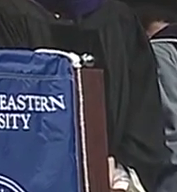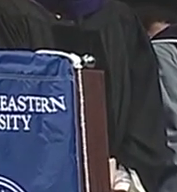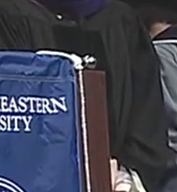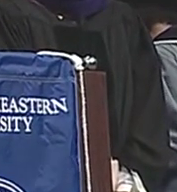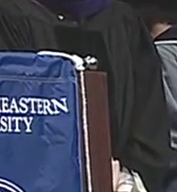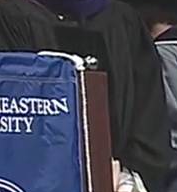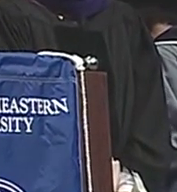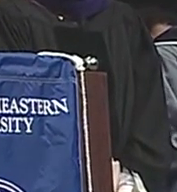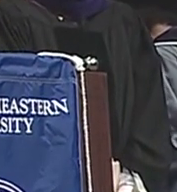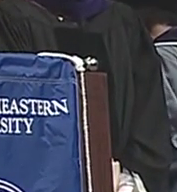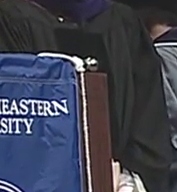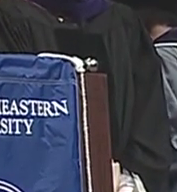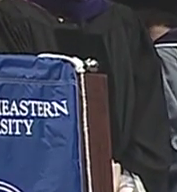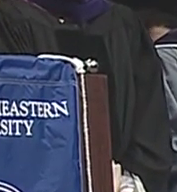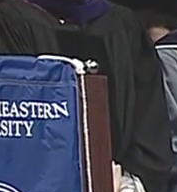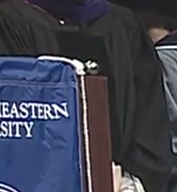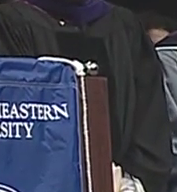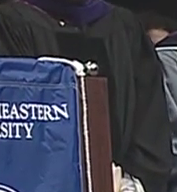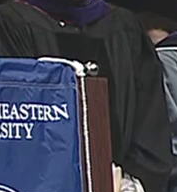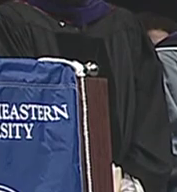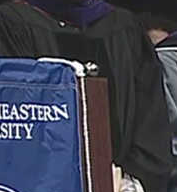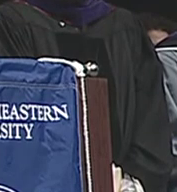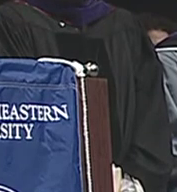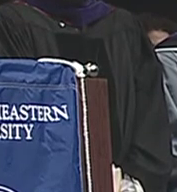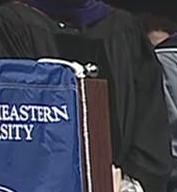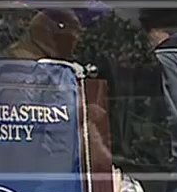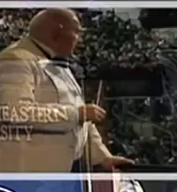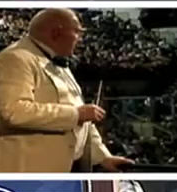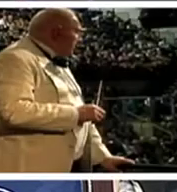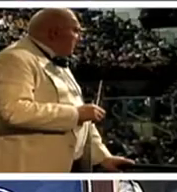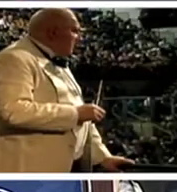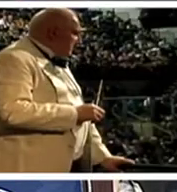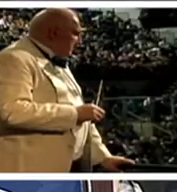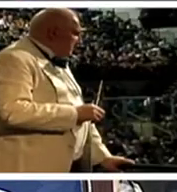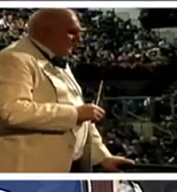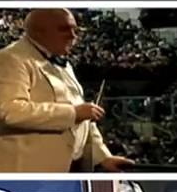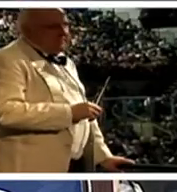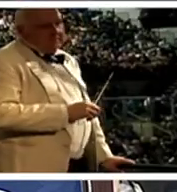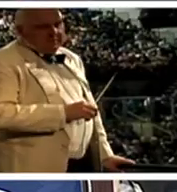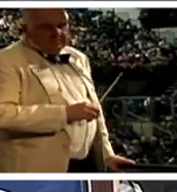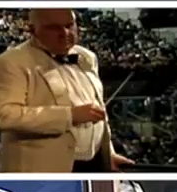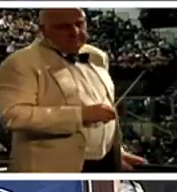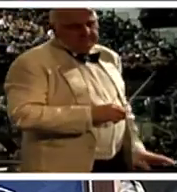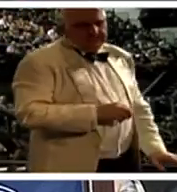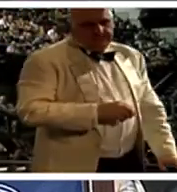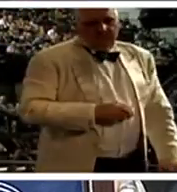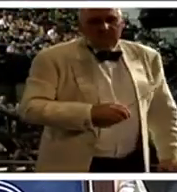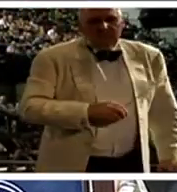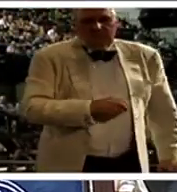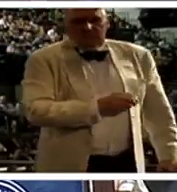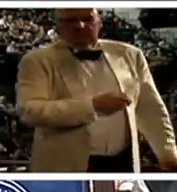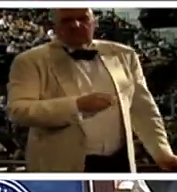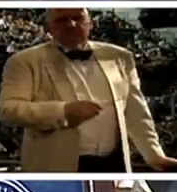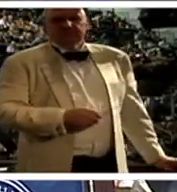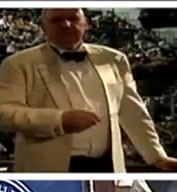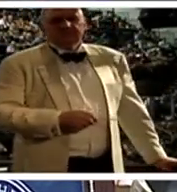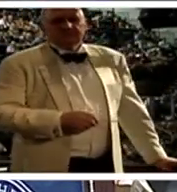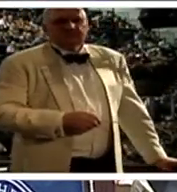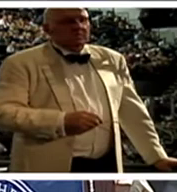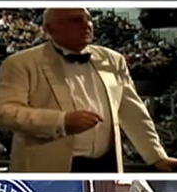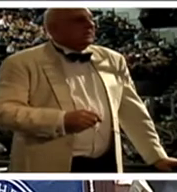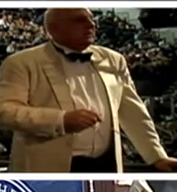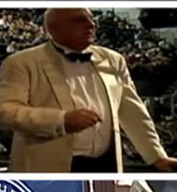Southeastern University bid you welcome to this joyous celebration for the conferral of degrees upon those whom the